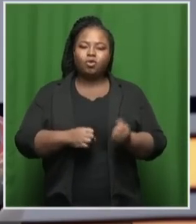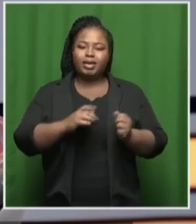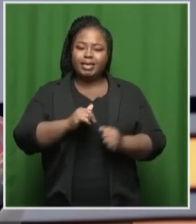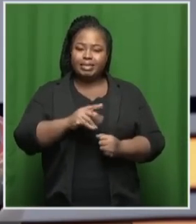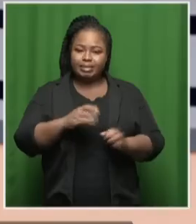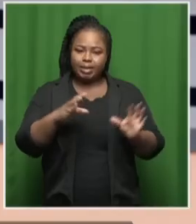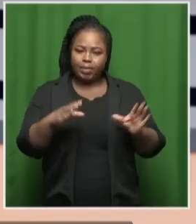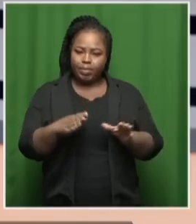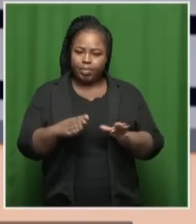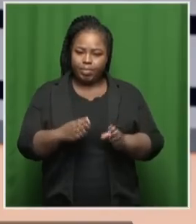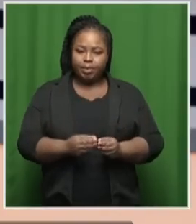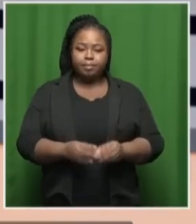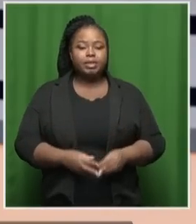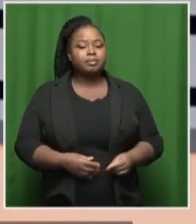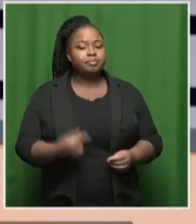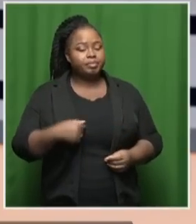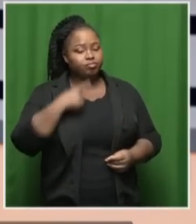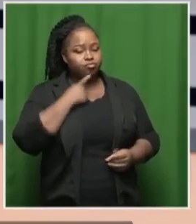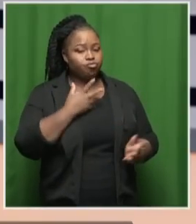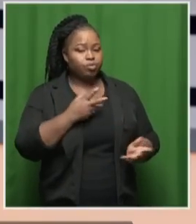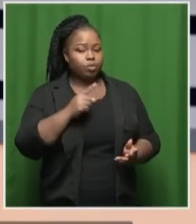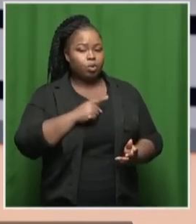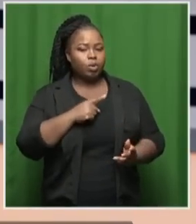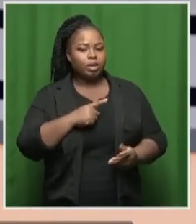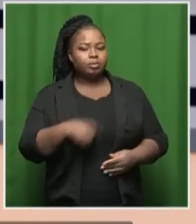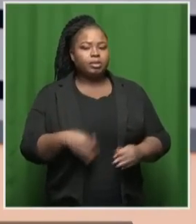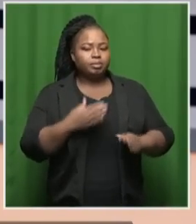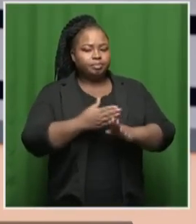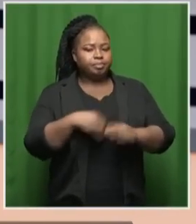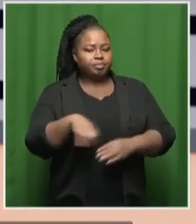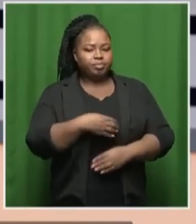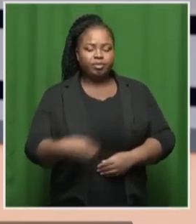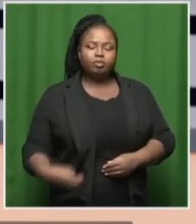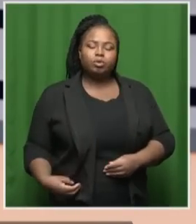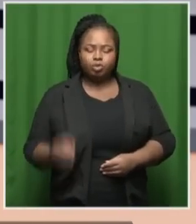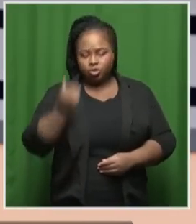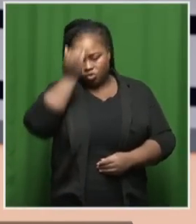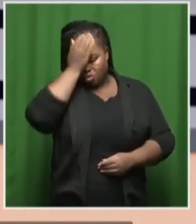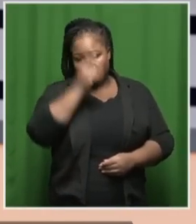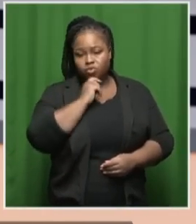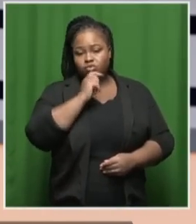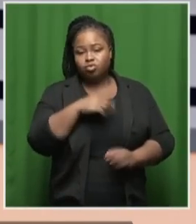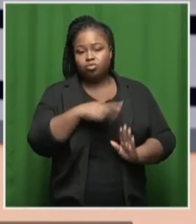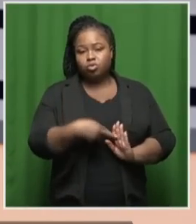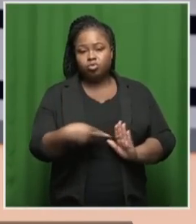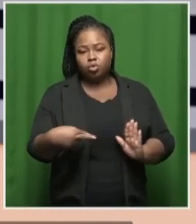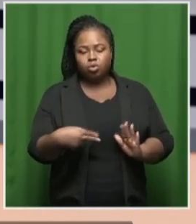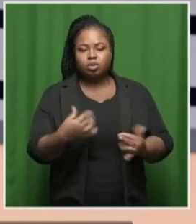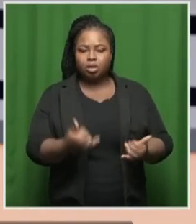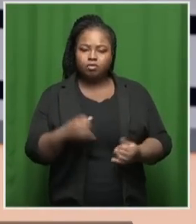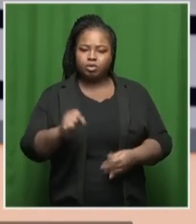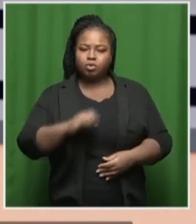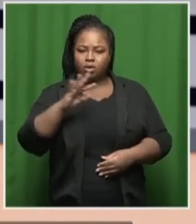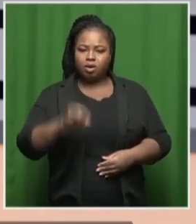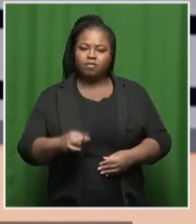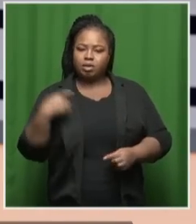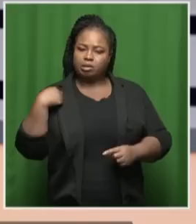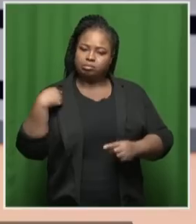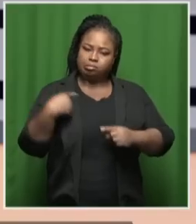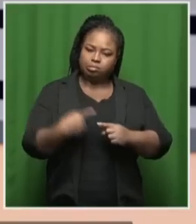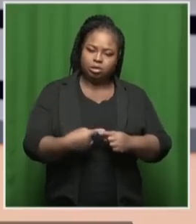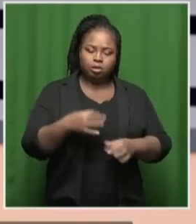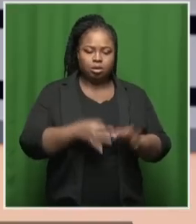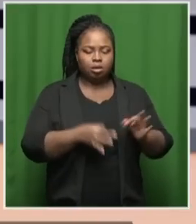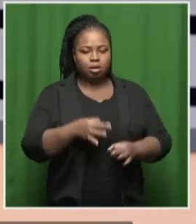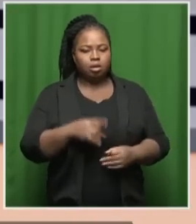And I bring this up because obviously former President Jacob Zuma plays a massive role in the trajectory of South Africa and the politics, and